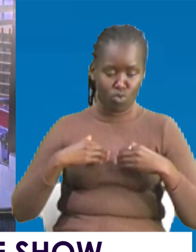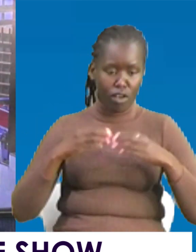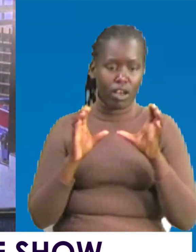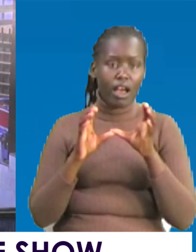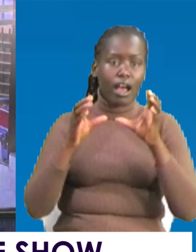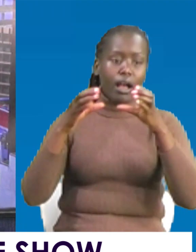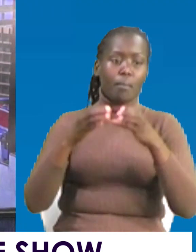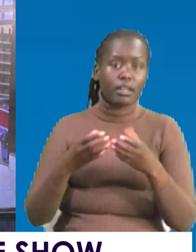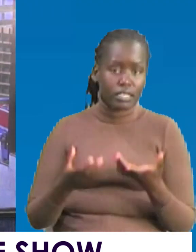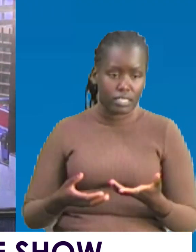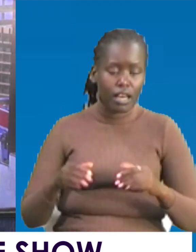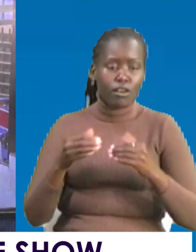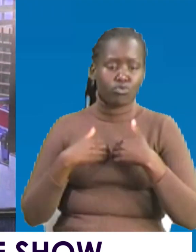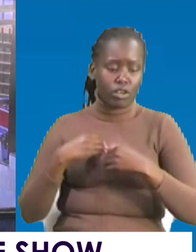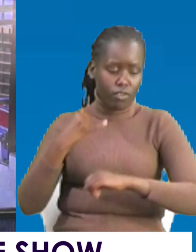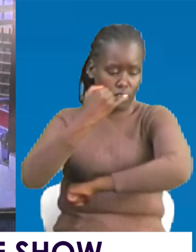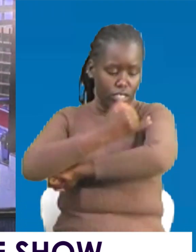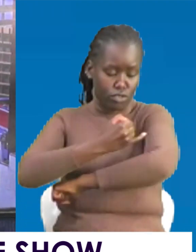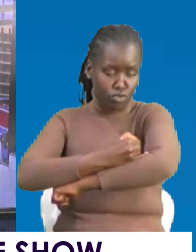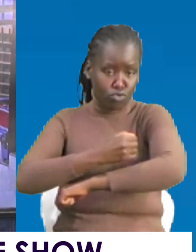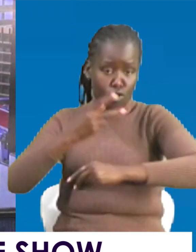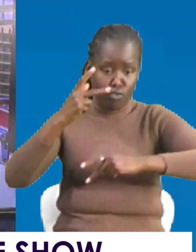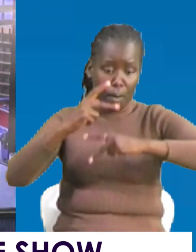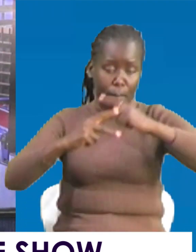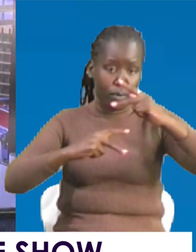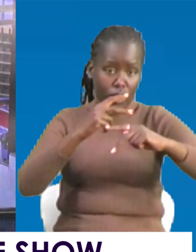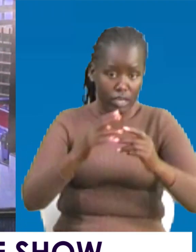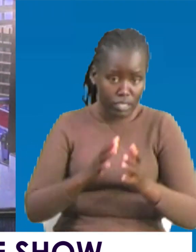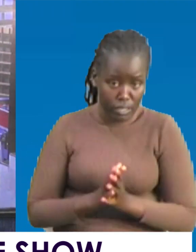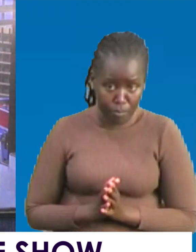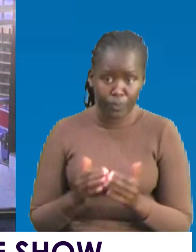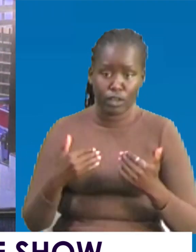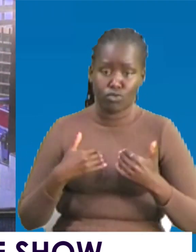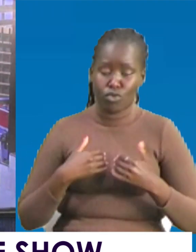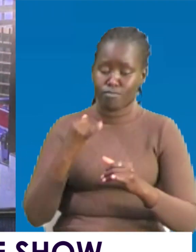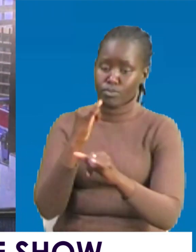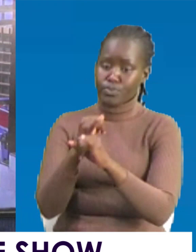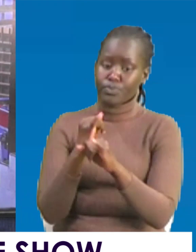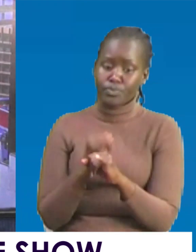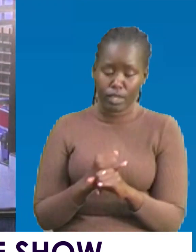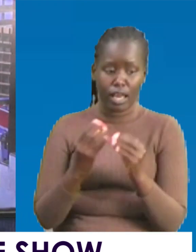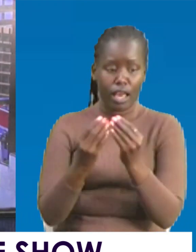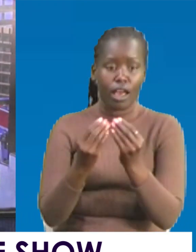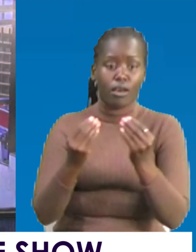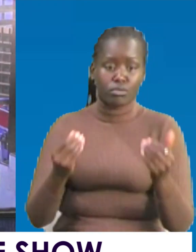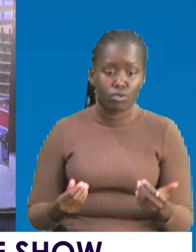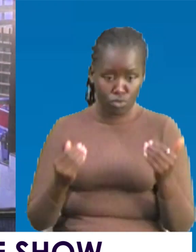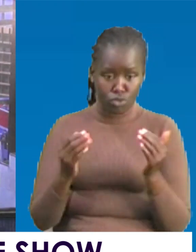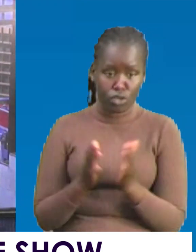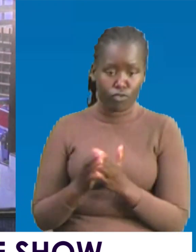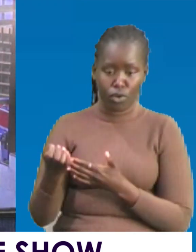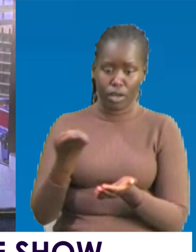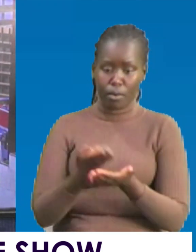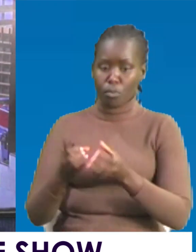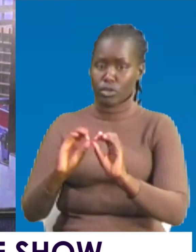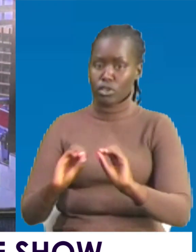to come up with institutions of progress, to come up with jobs. The solution for the unemployment